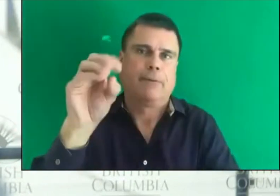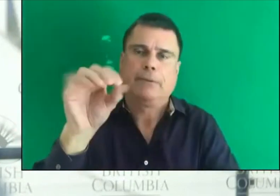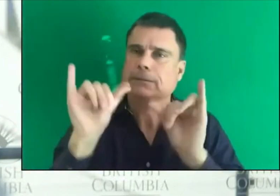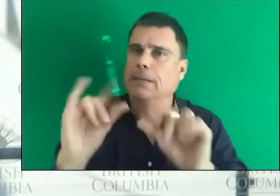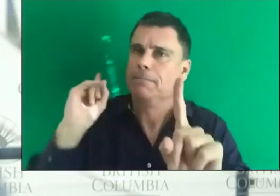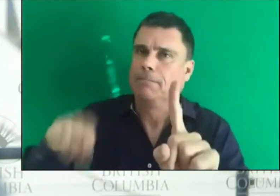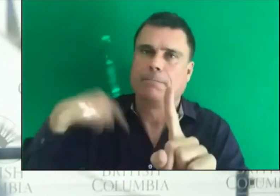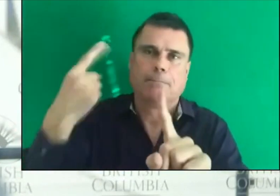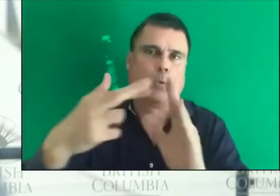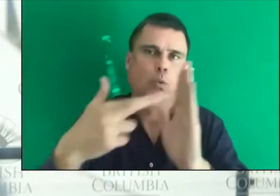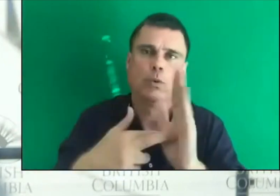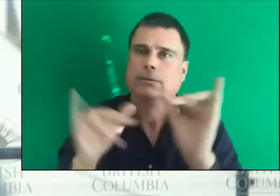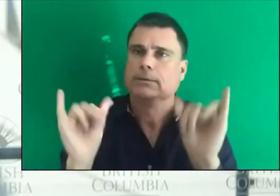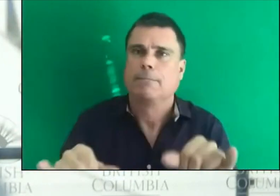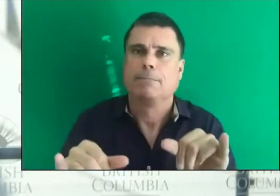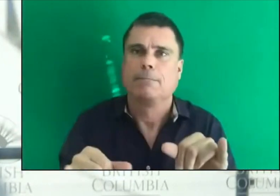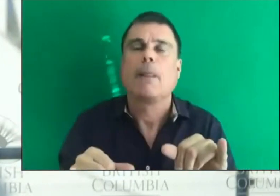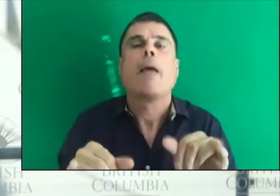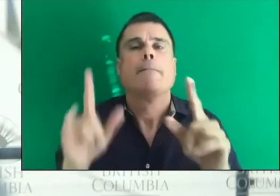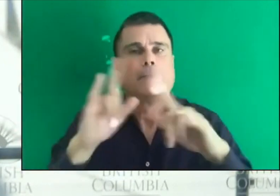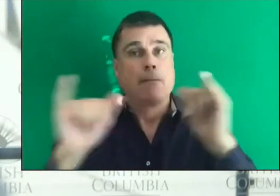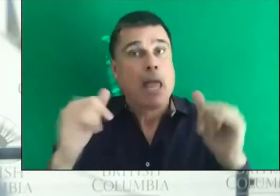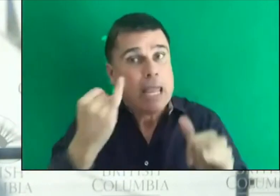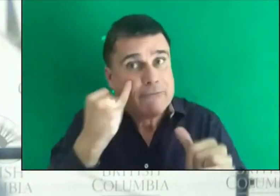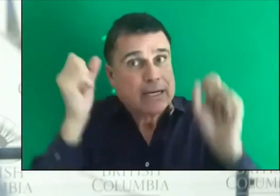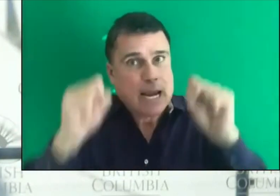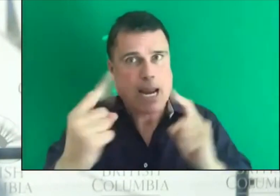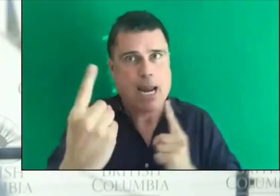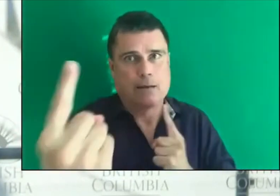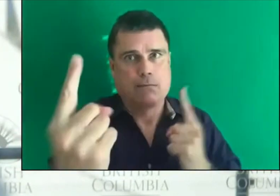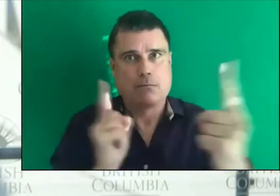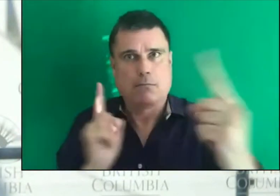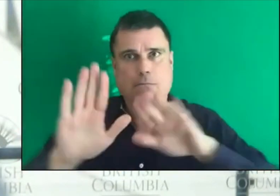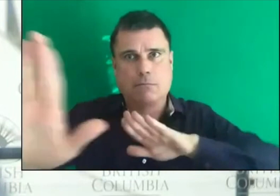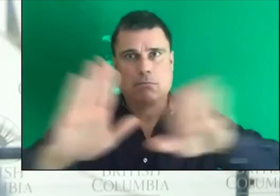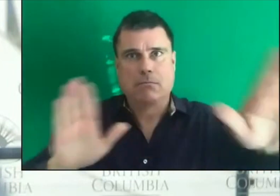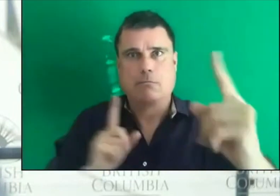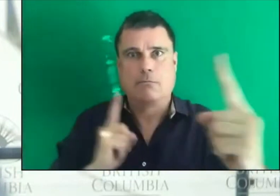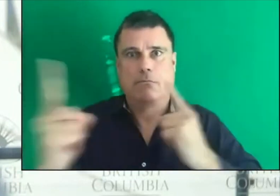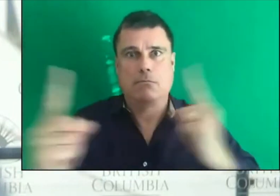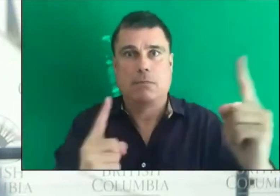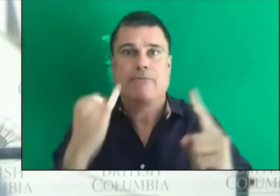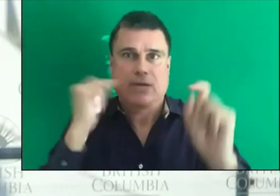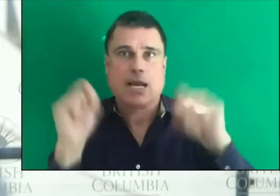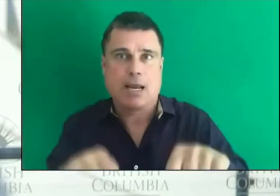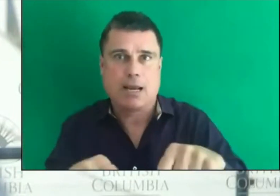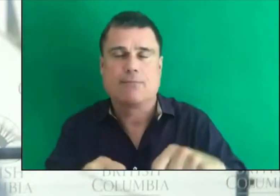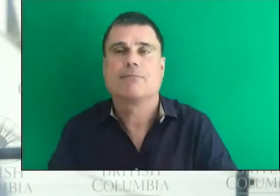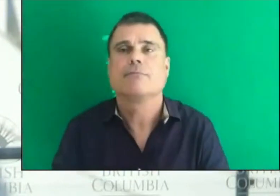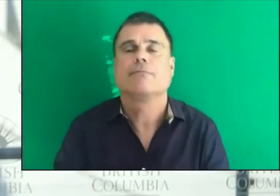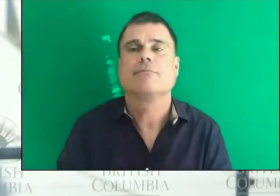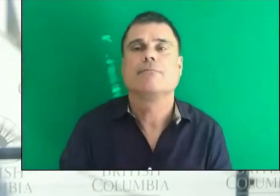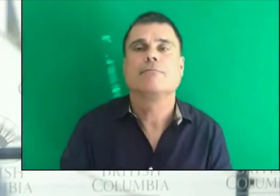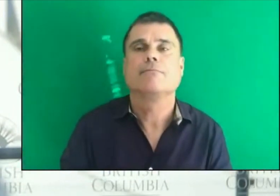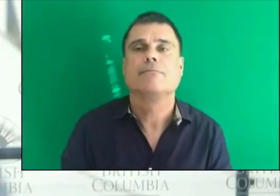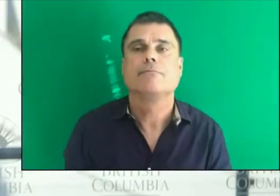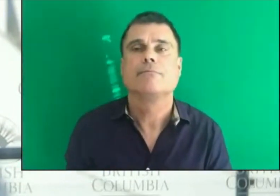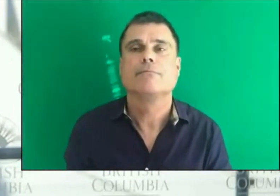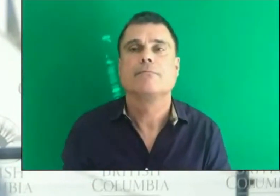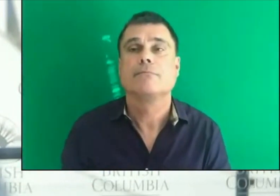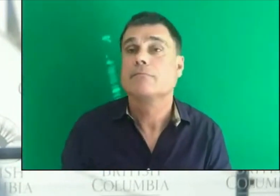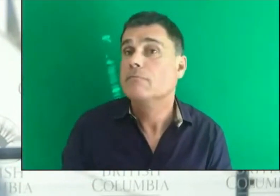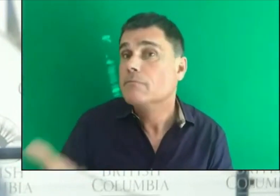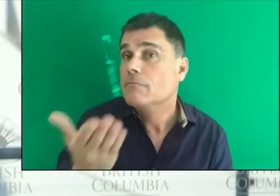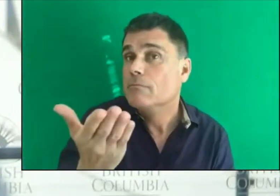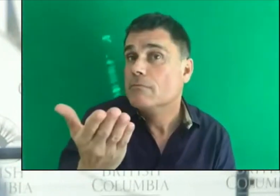together, but we cannot do that yet. We will be able to come together again, but it's not that time